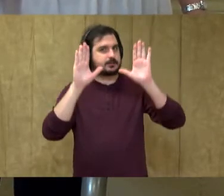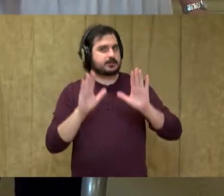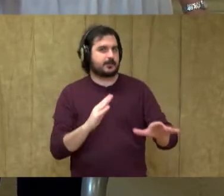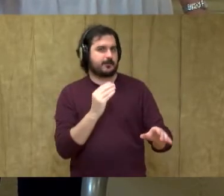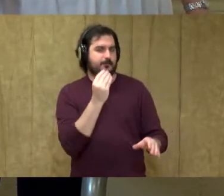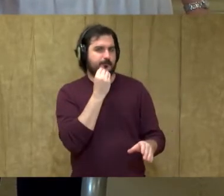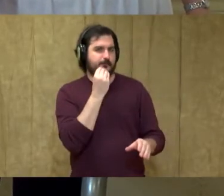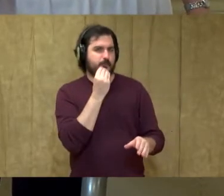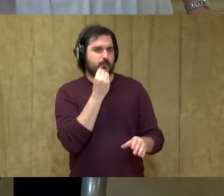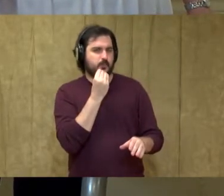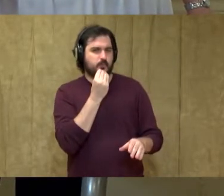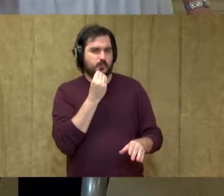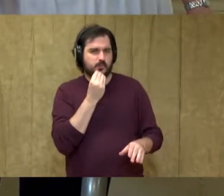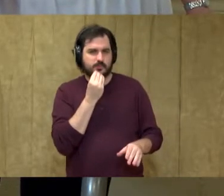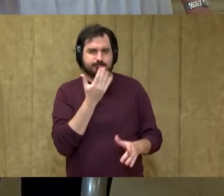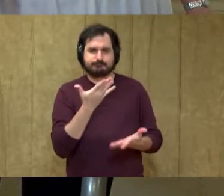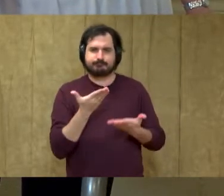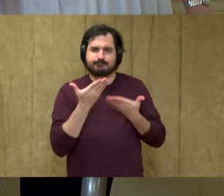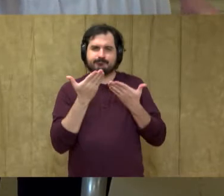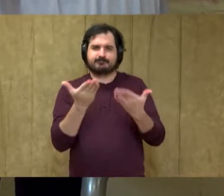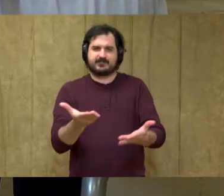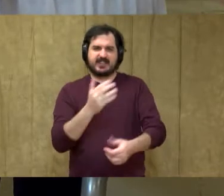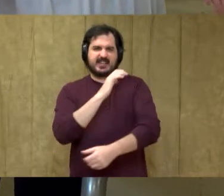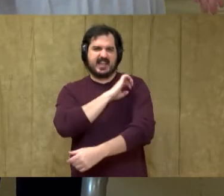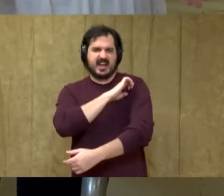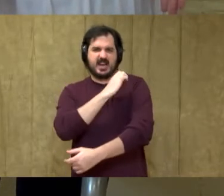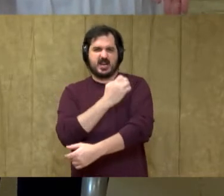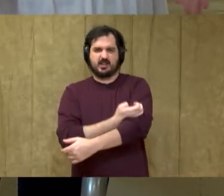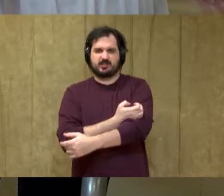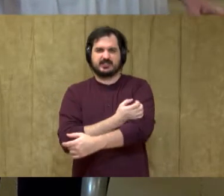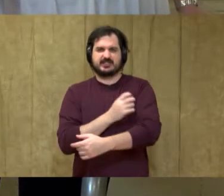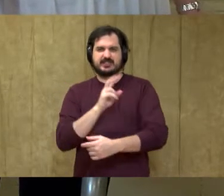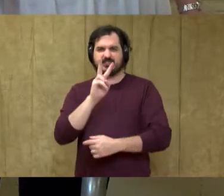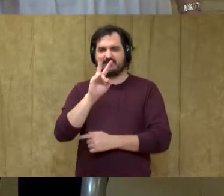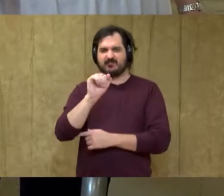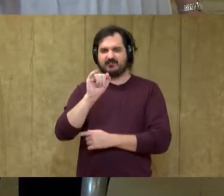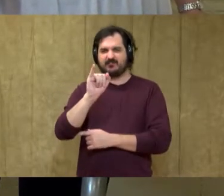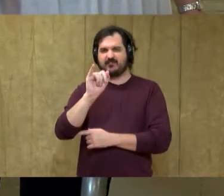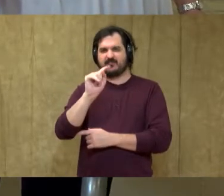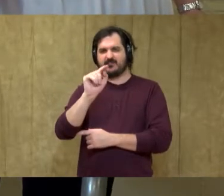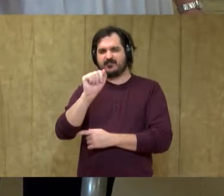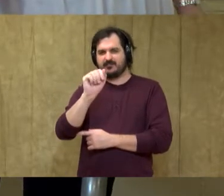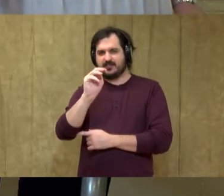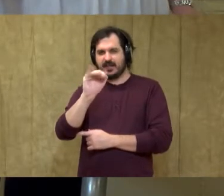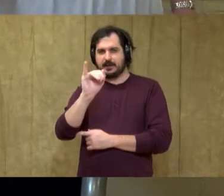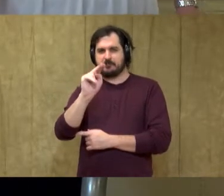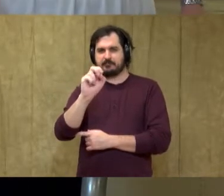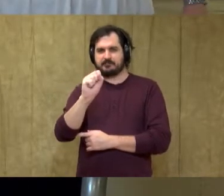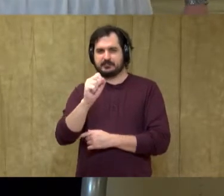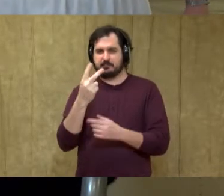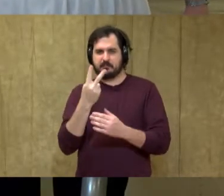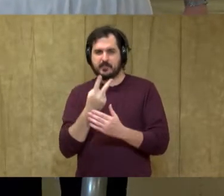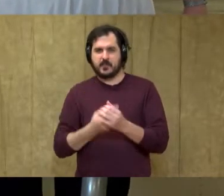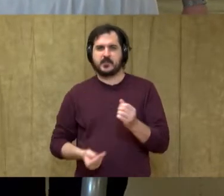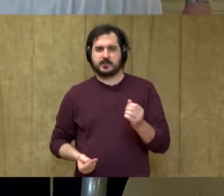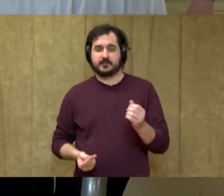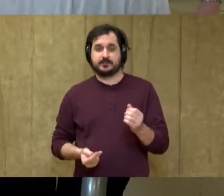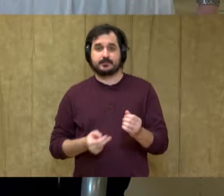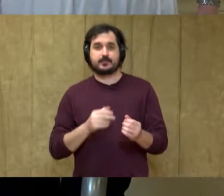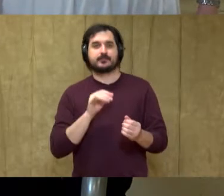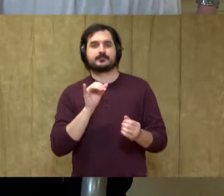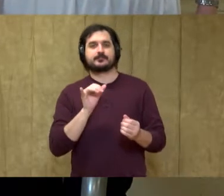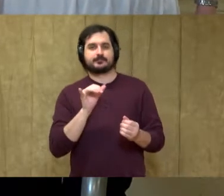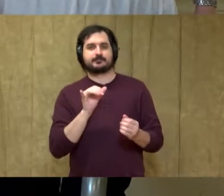provides both energy and vitamins. So this tells me a little bit more about the potatoes and maybe even why